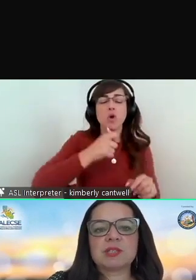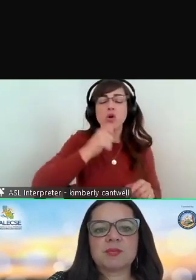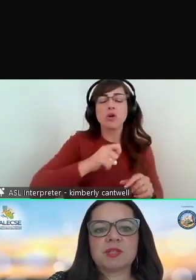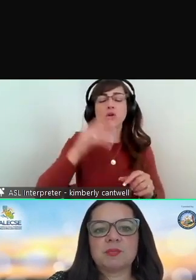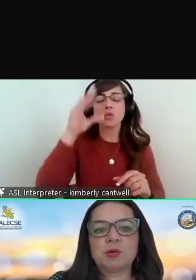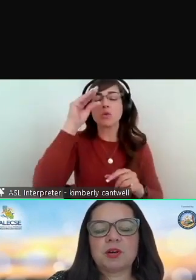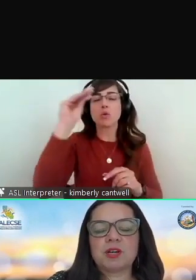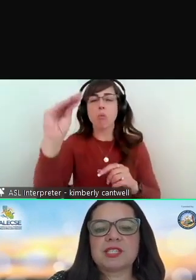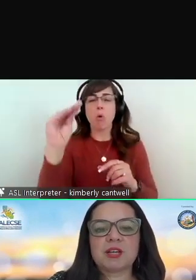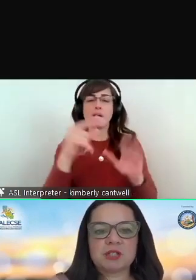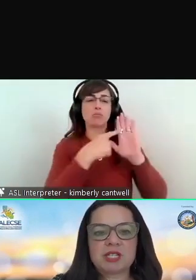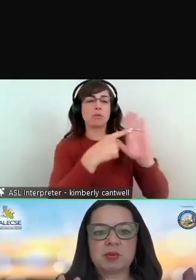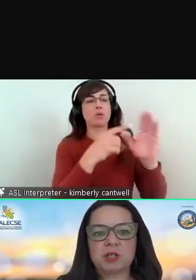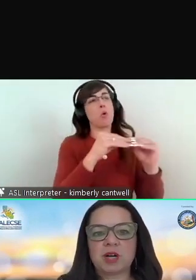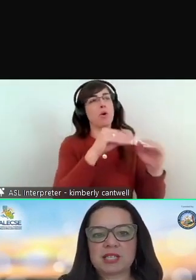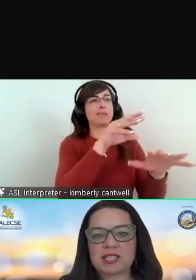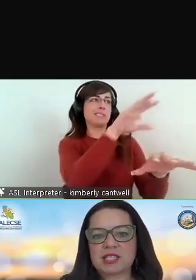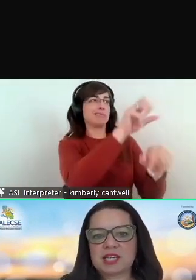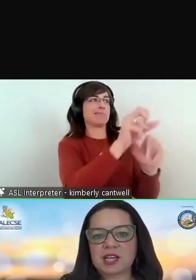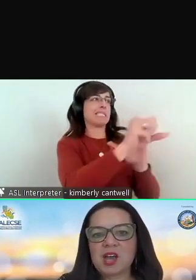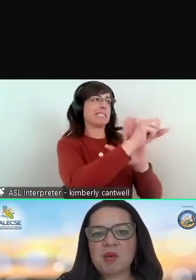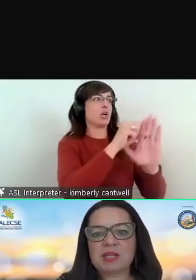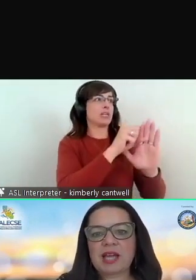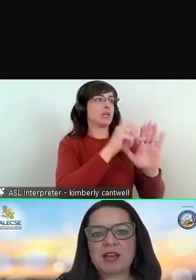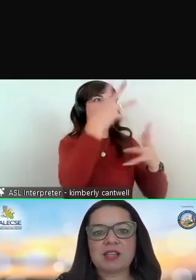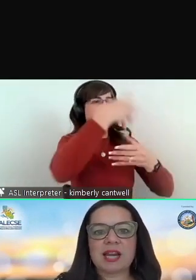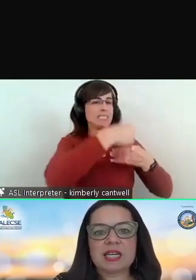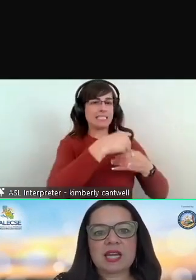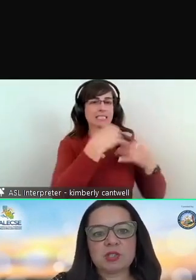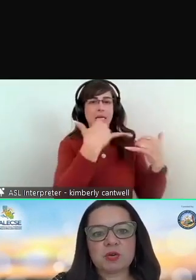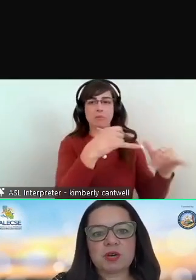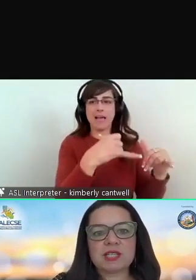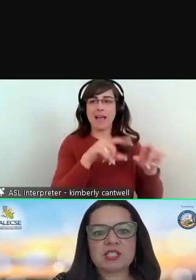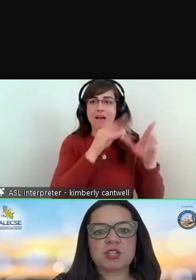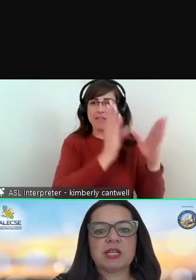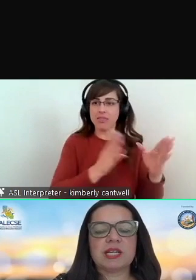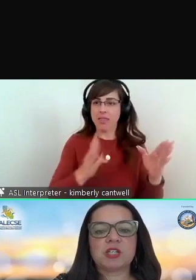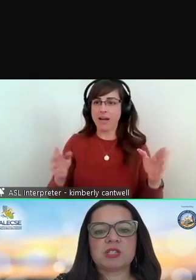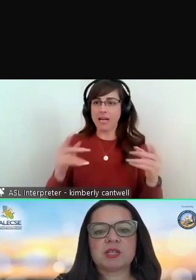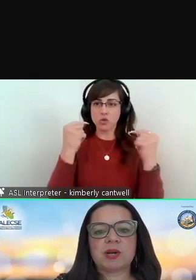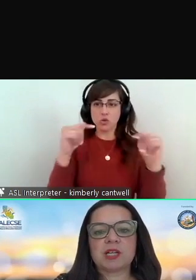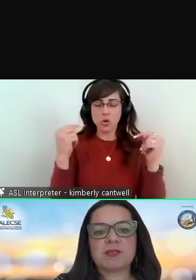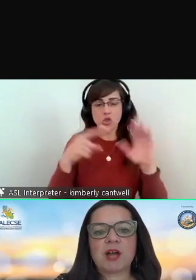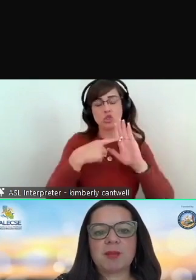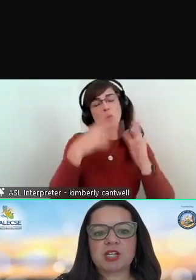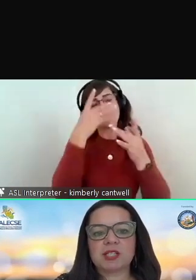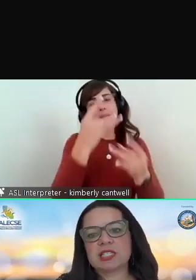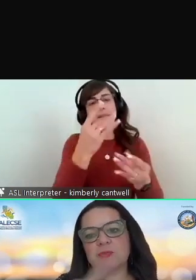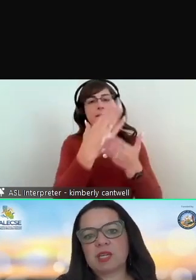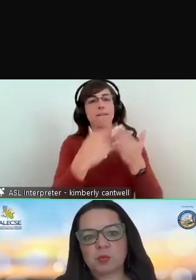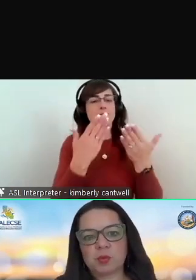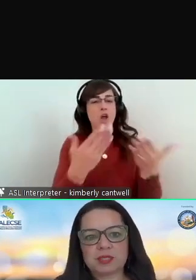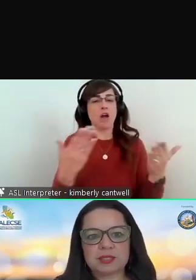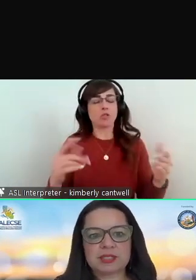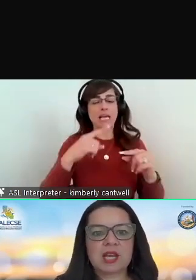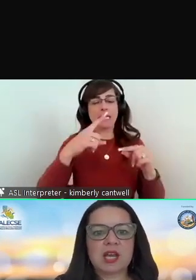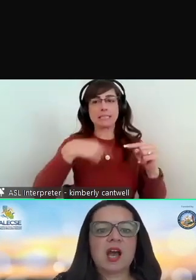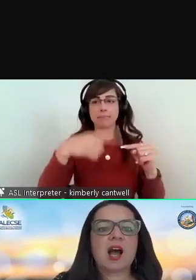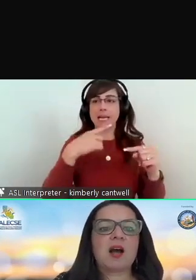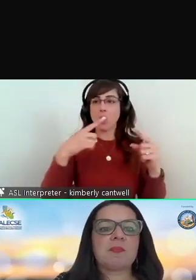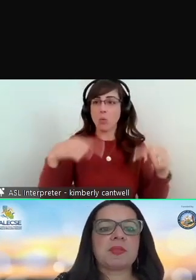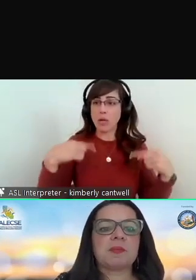tend to present with the more stereotypical autistic play of lining up toys, showing interest in parts of object like spinning